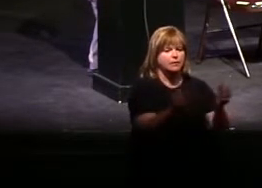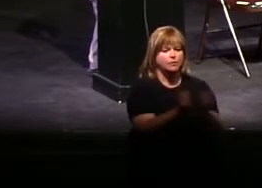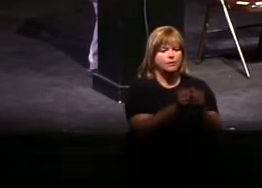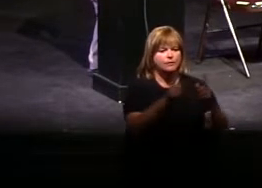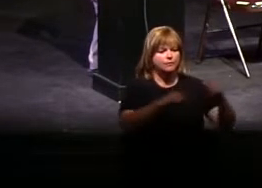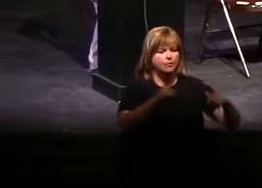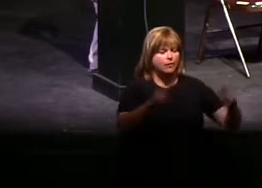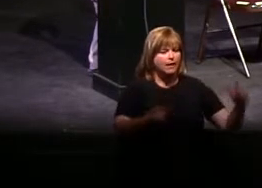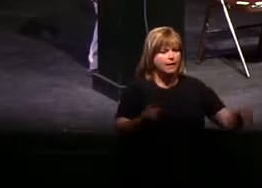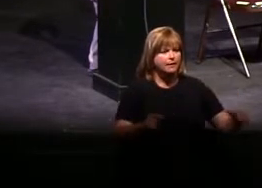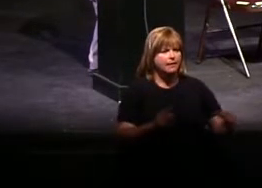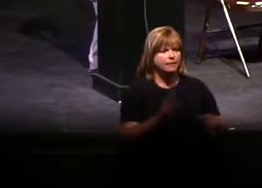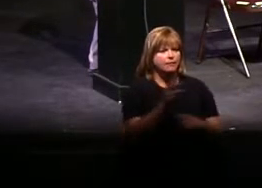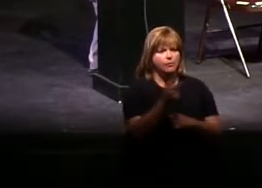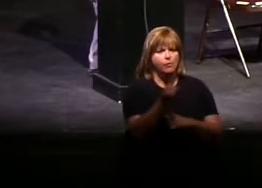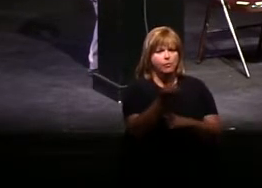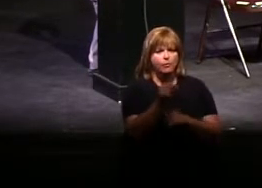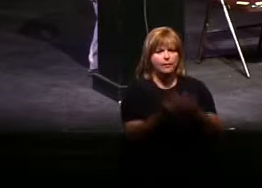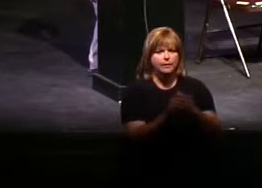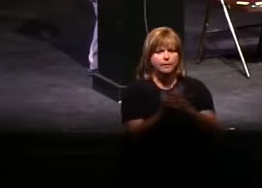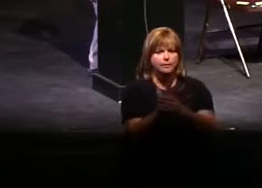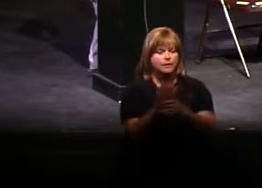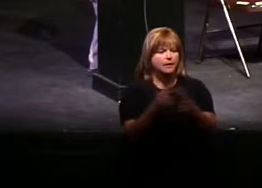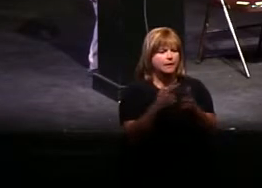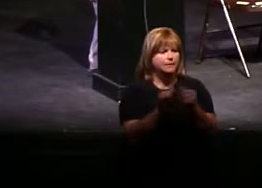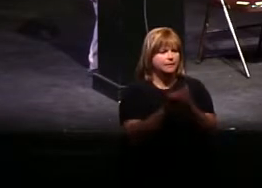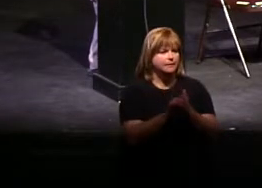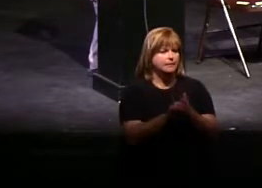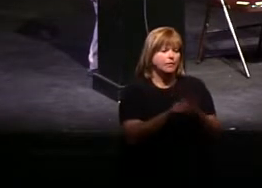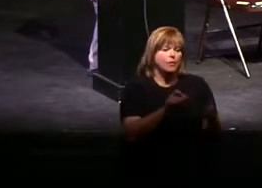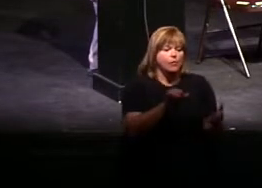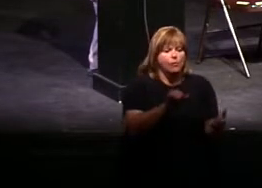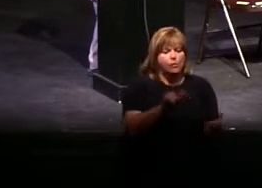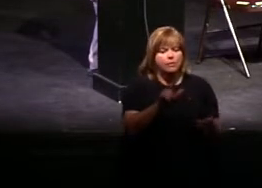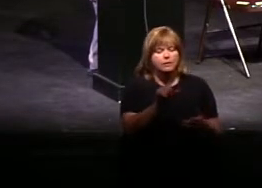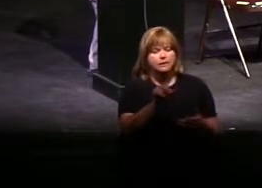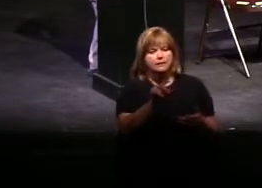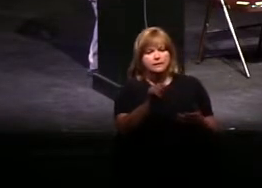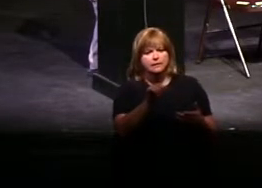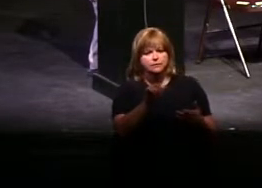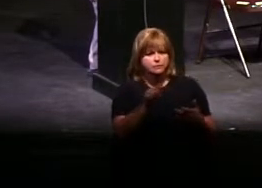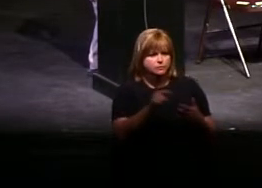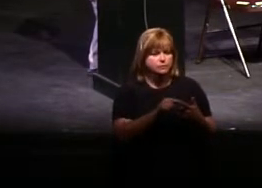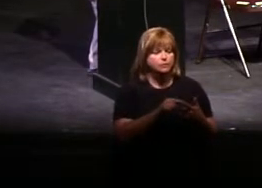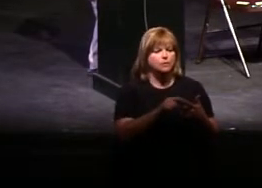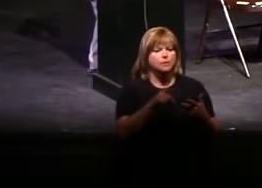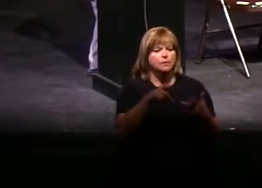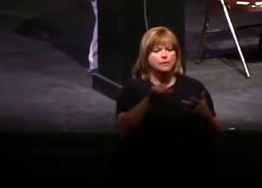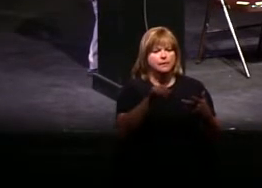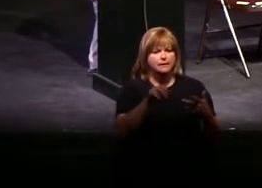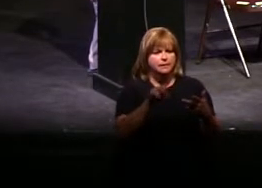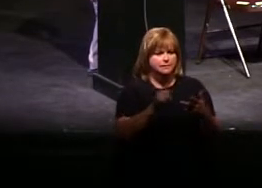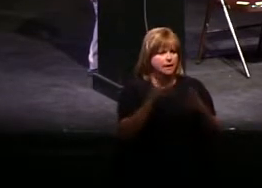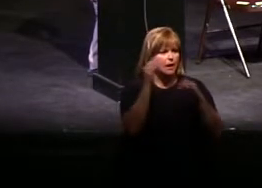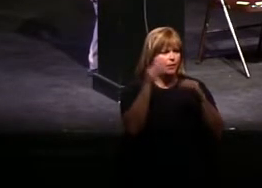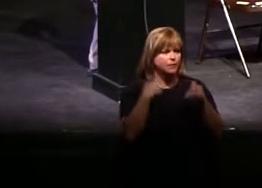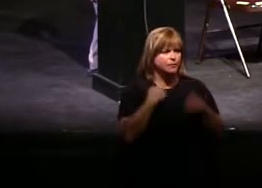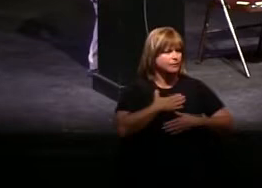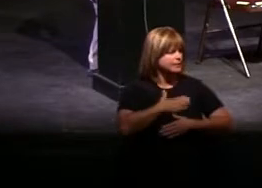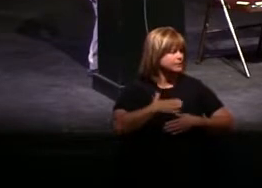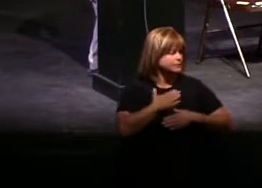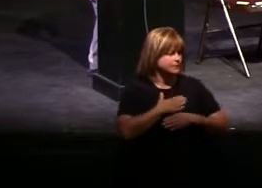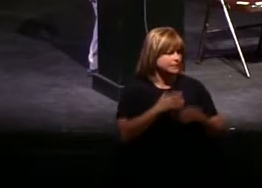wheat, lentils, garbanzo beans, and peas. And by the way, I hope you enjoyed receiving the sample packets